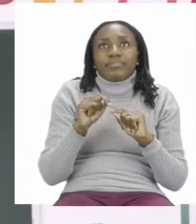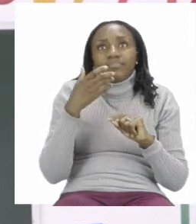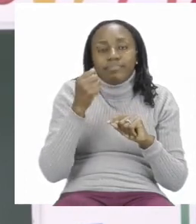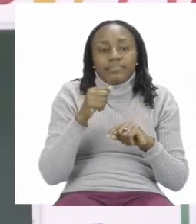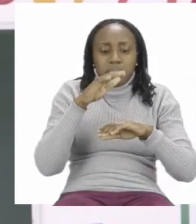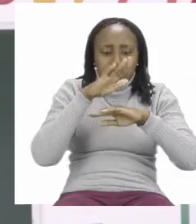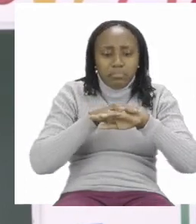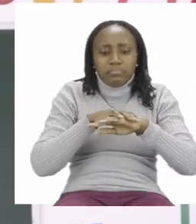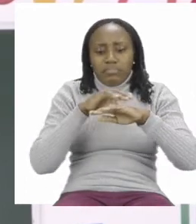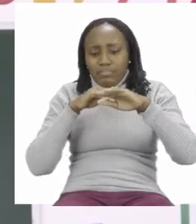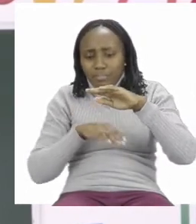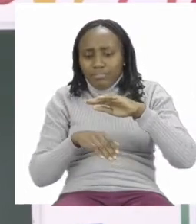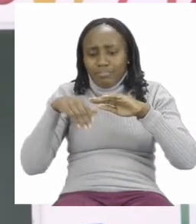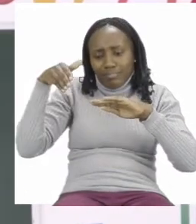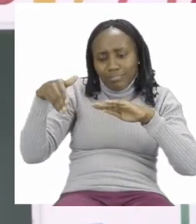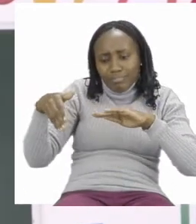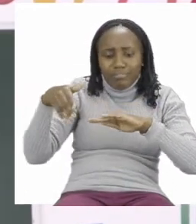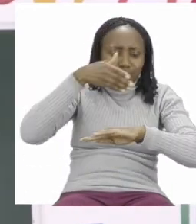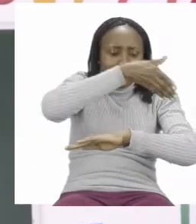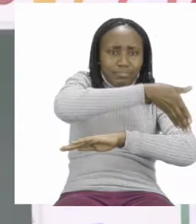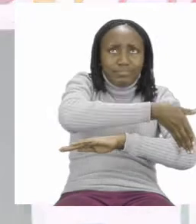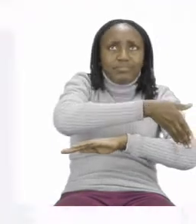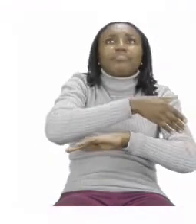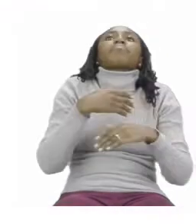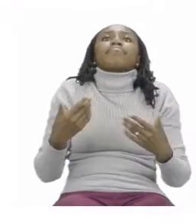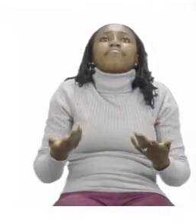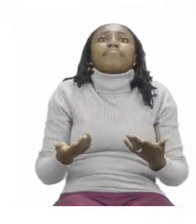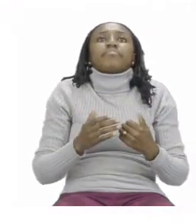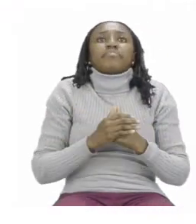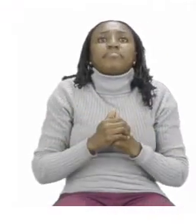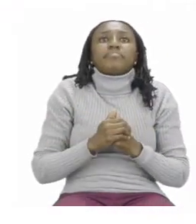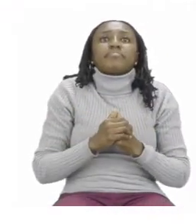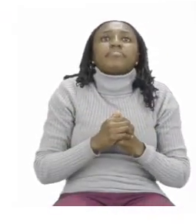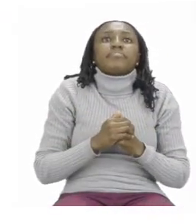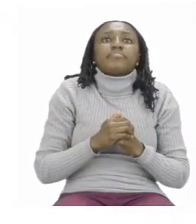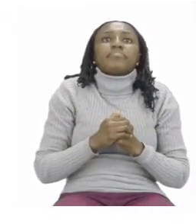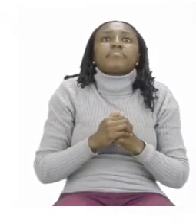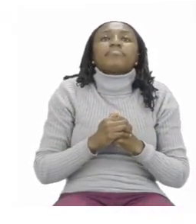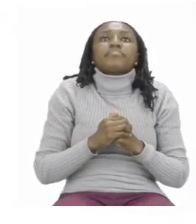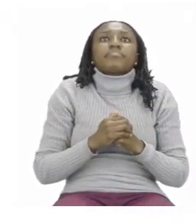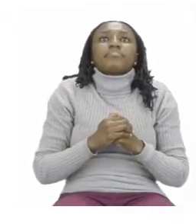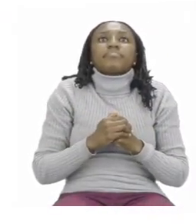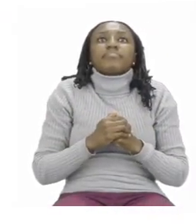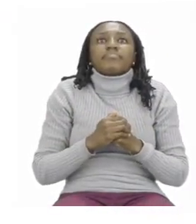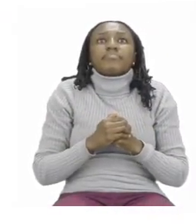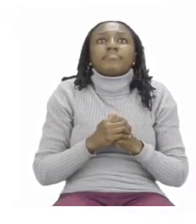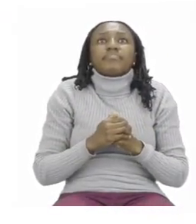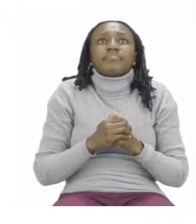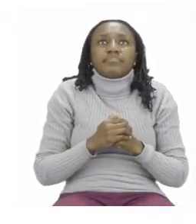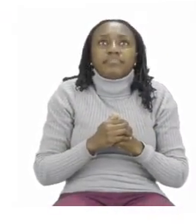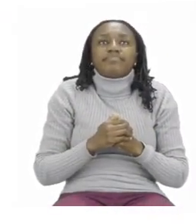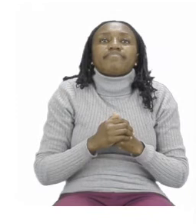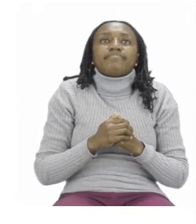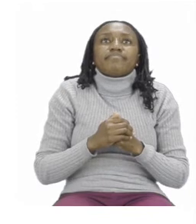prepositions on the next page, page 15. On page 15, we have a fun activity with our